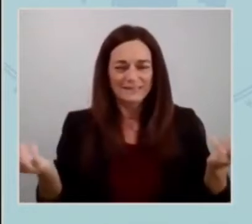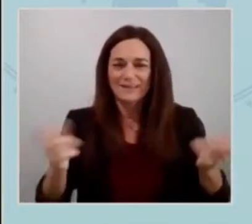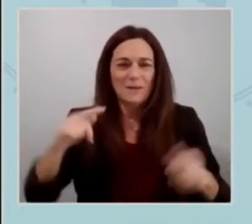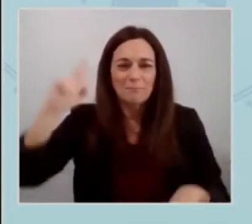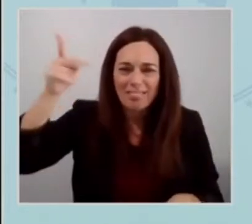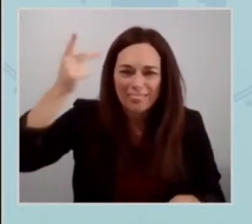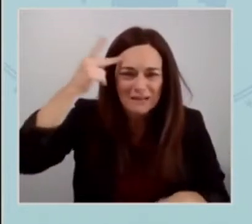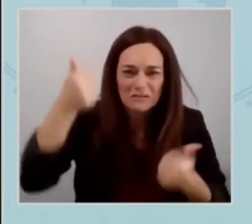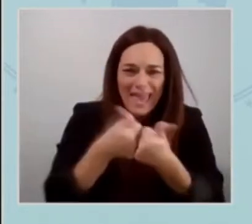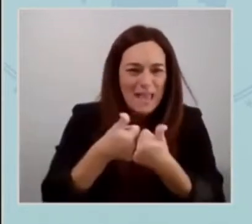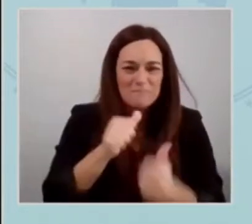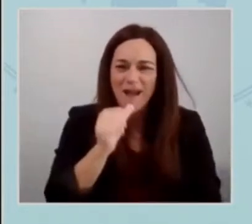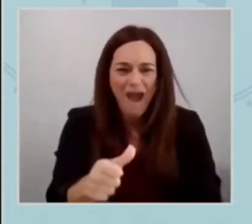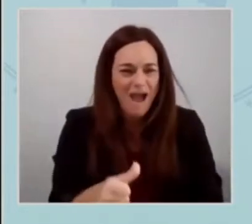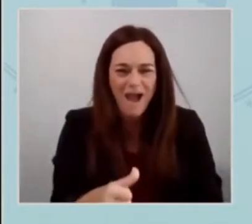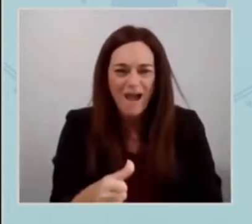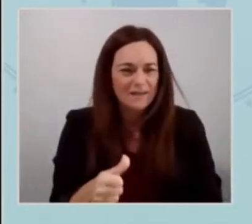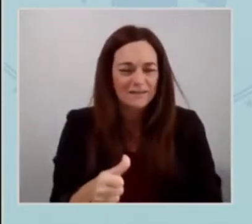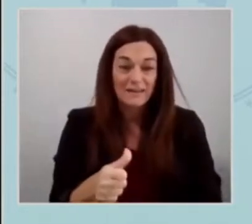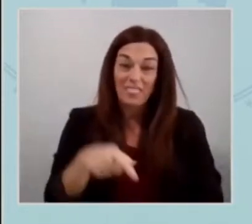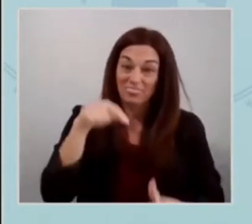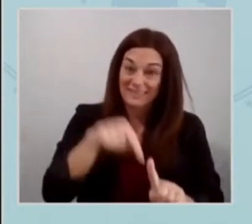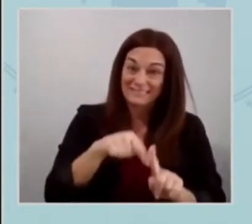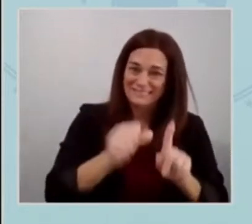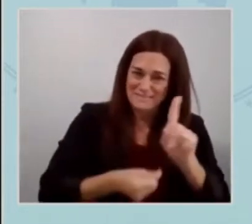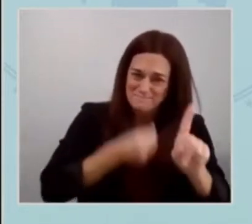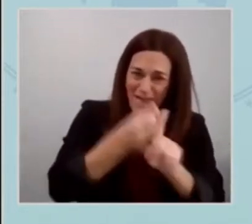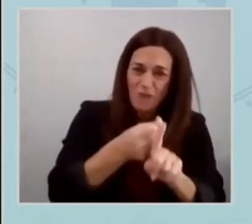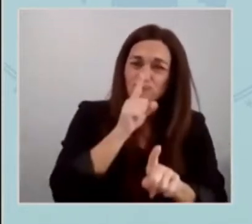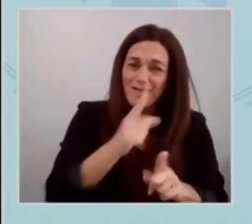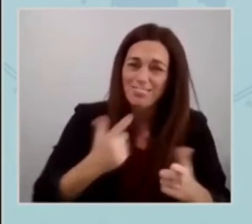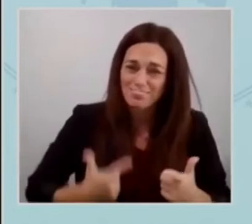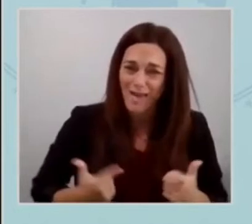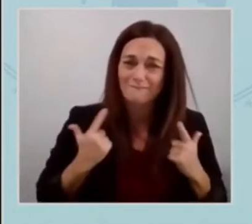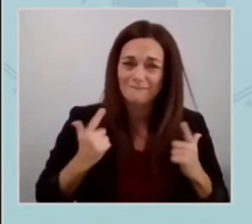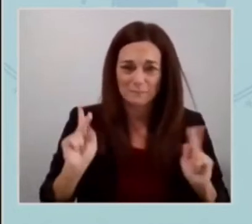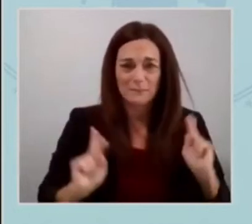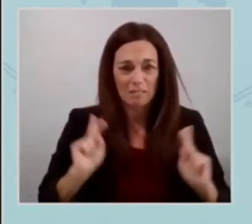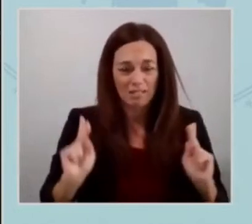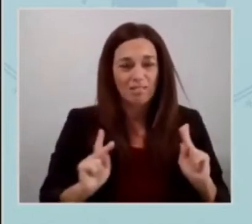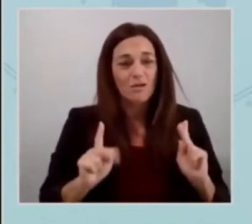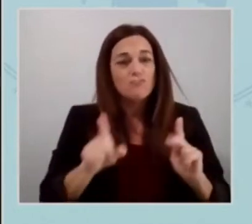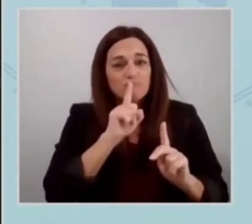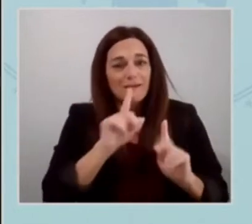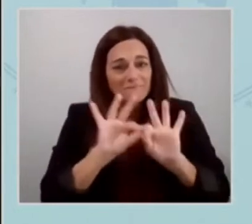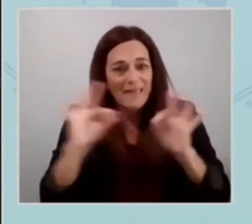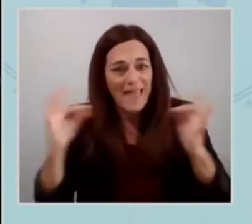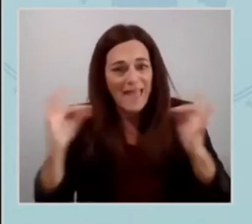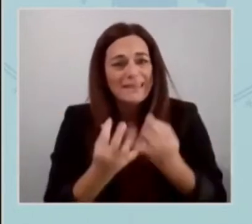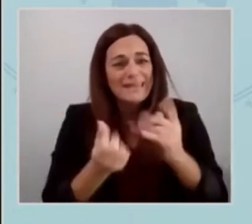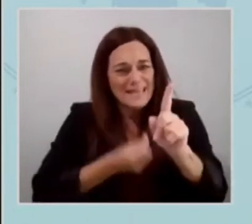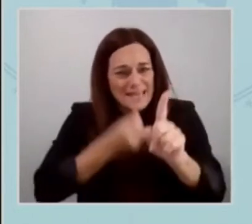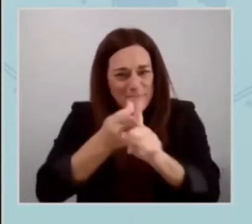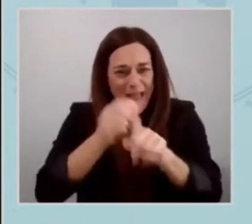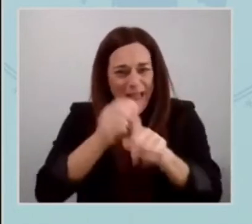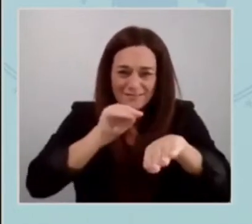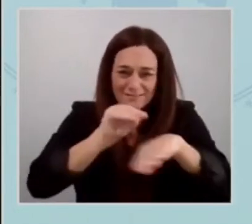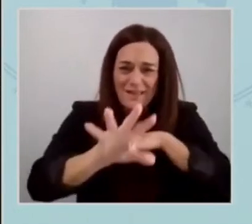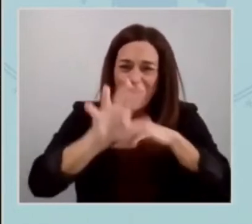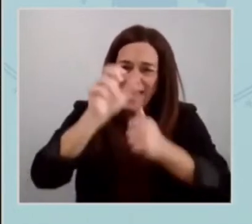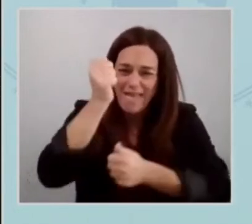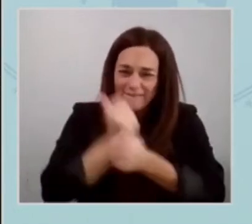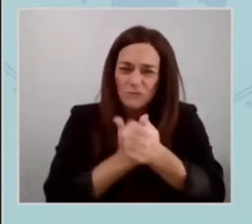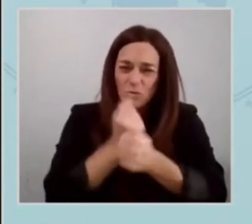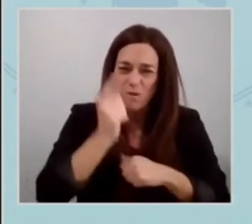the pandemic. This isn't a political game. This impacts on people's real lives and